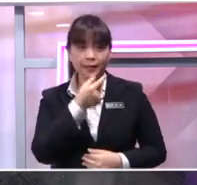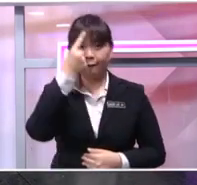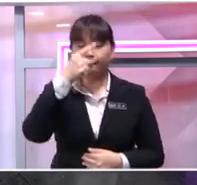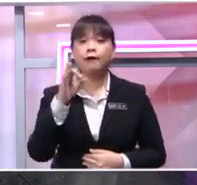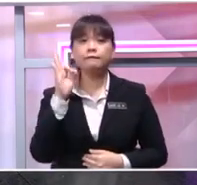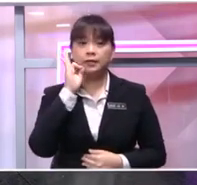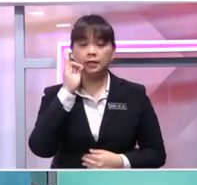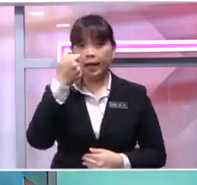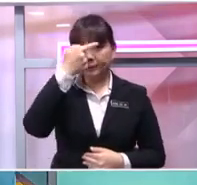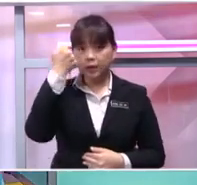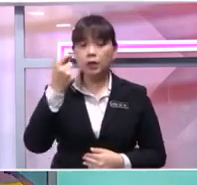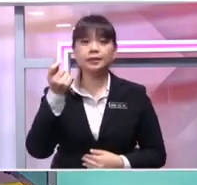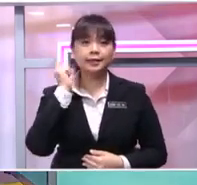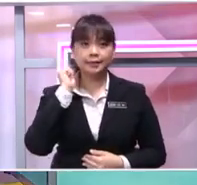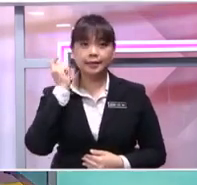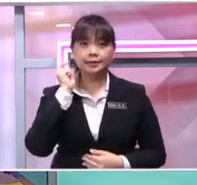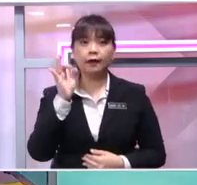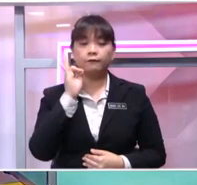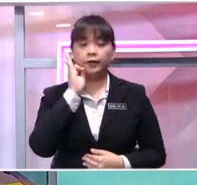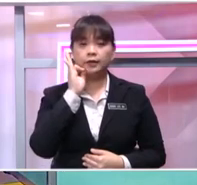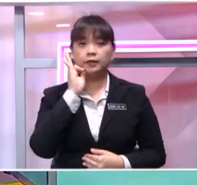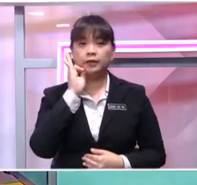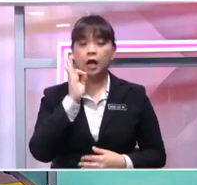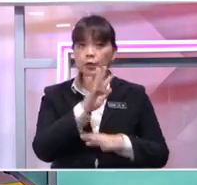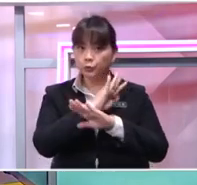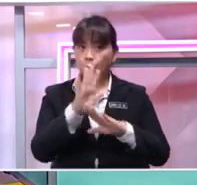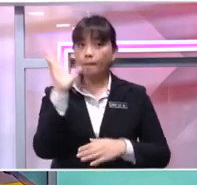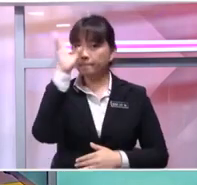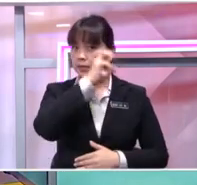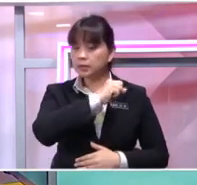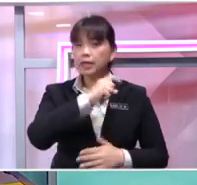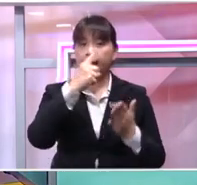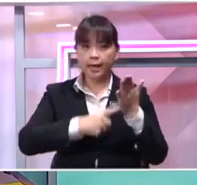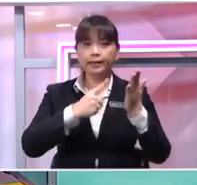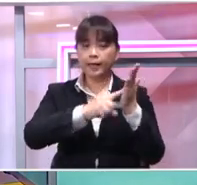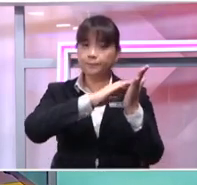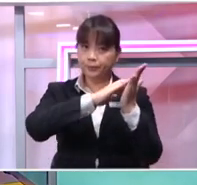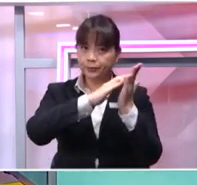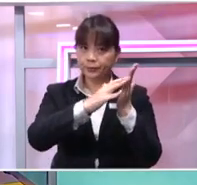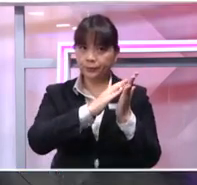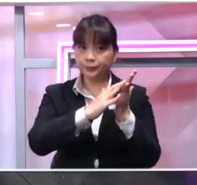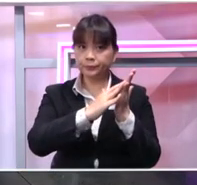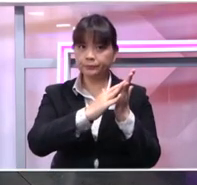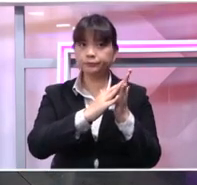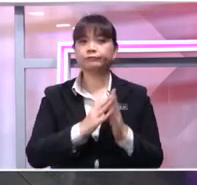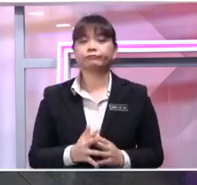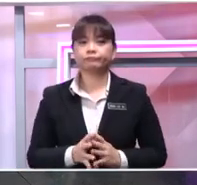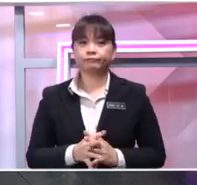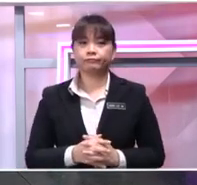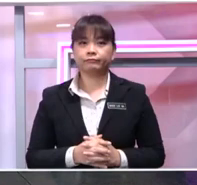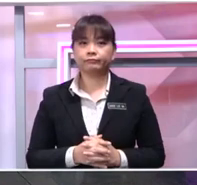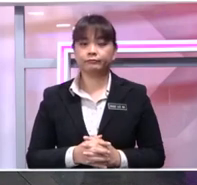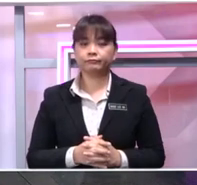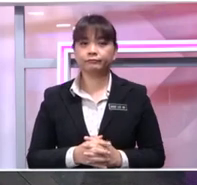any breakout yep. sign. She did a very excellent job. I second that, teacher. That is very good.